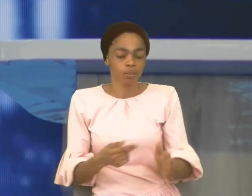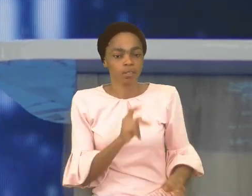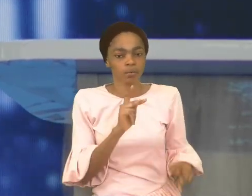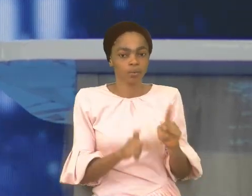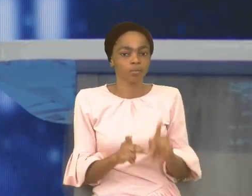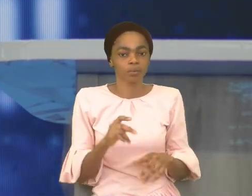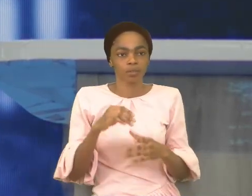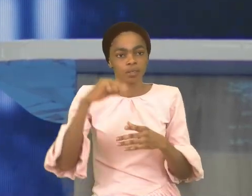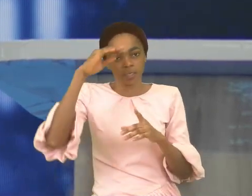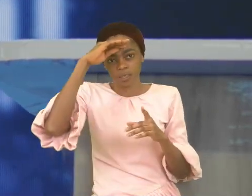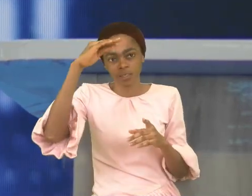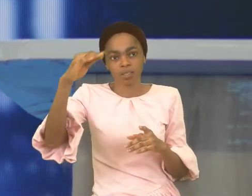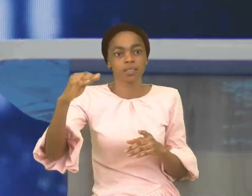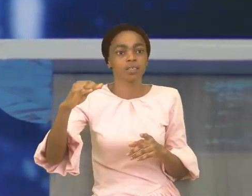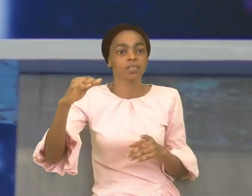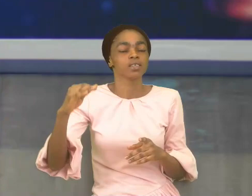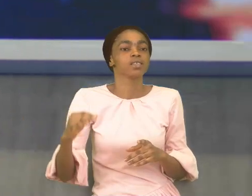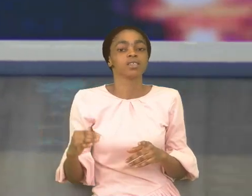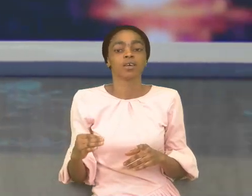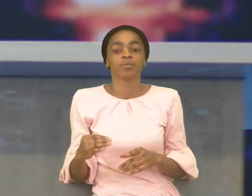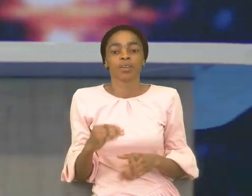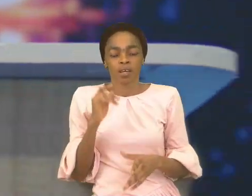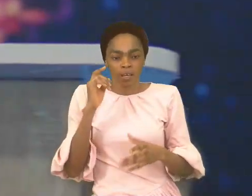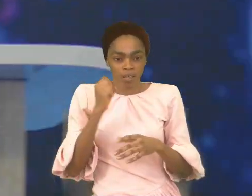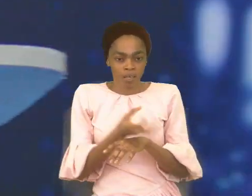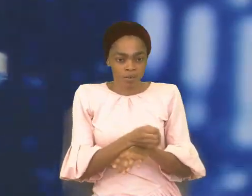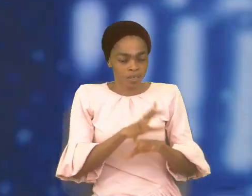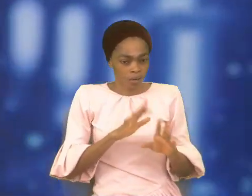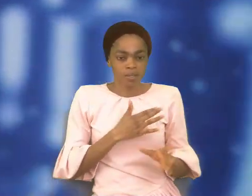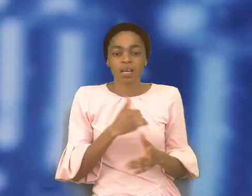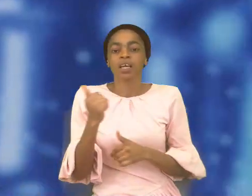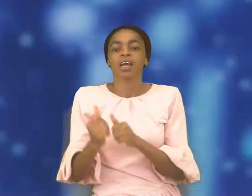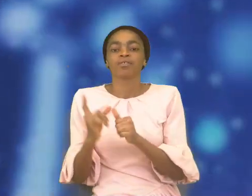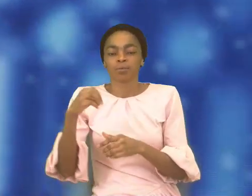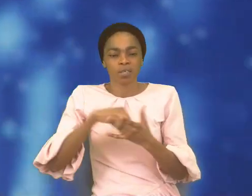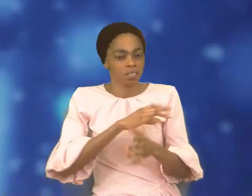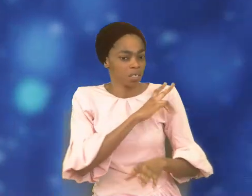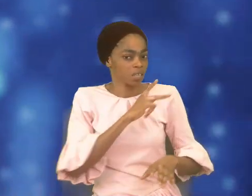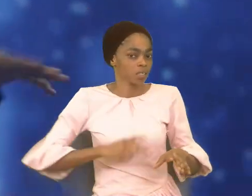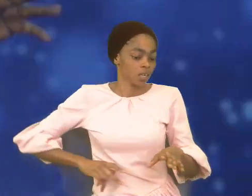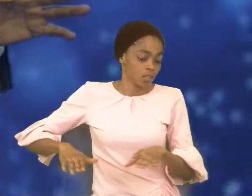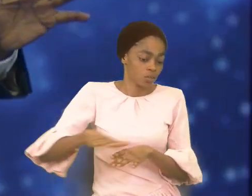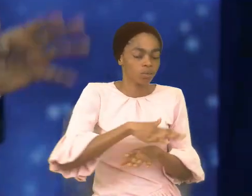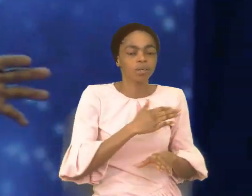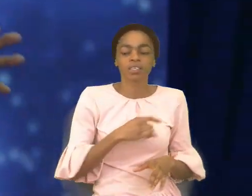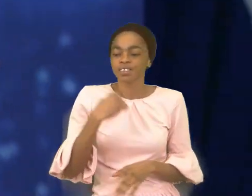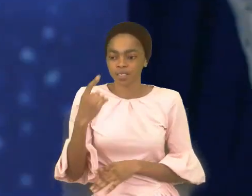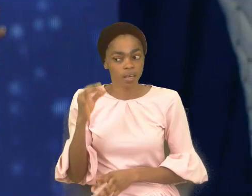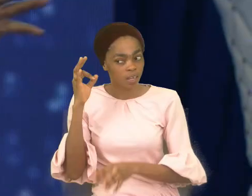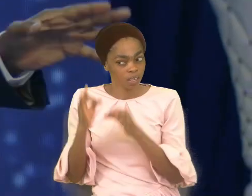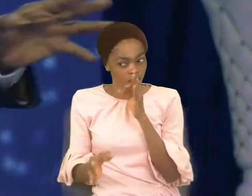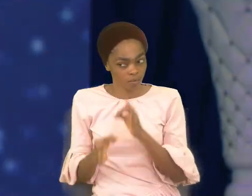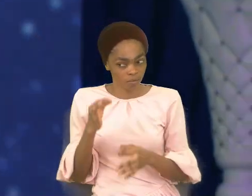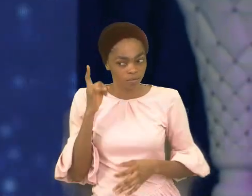the whole empire. And he said, when you hear the sound of the